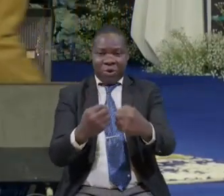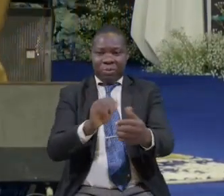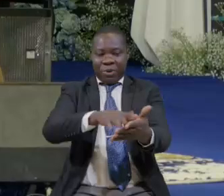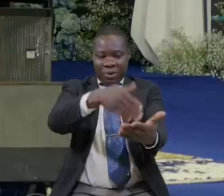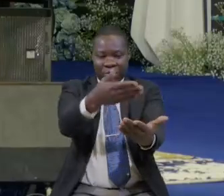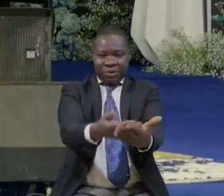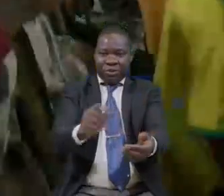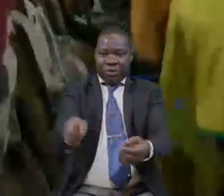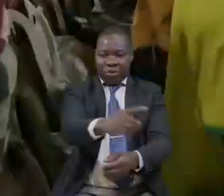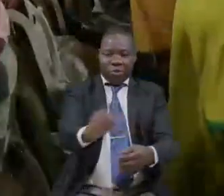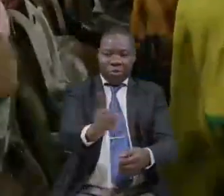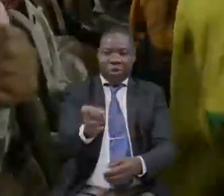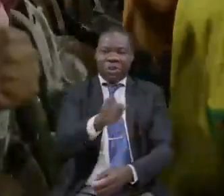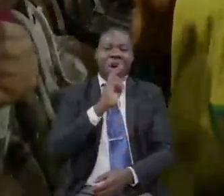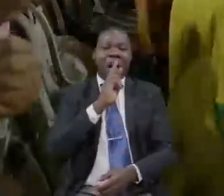Jesus' name.